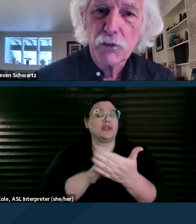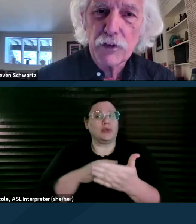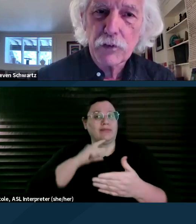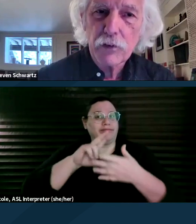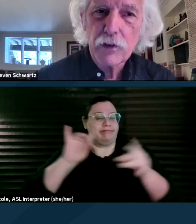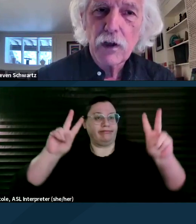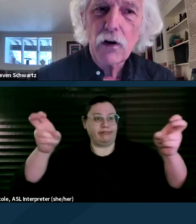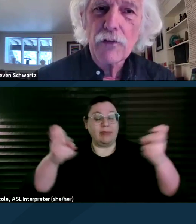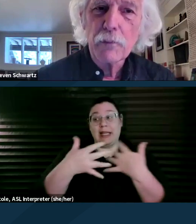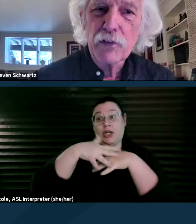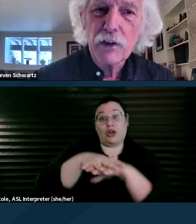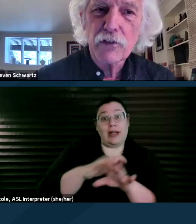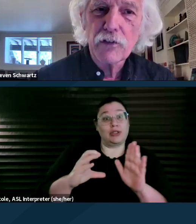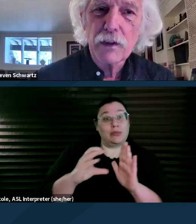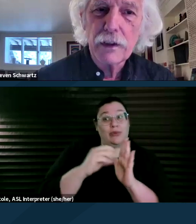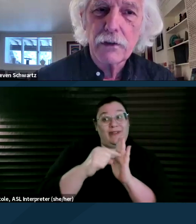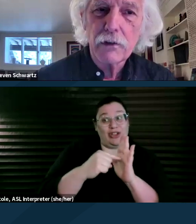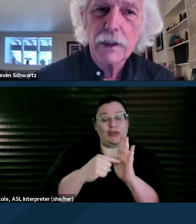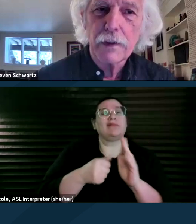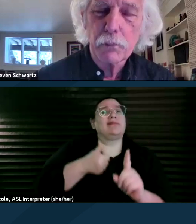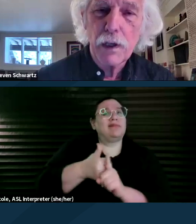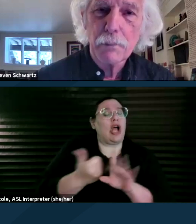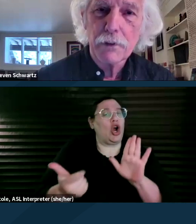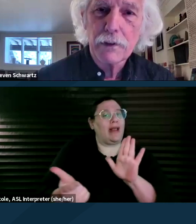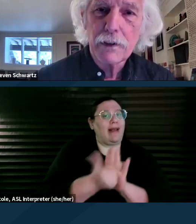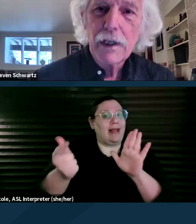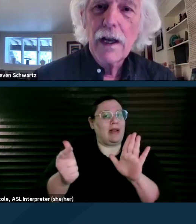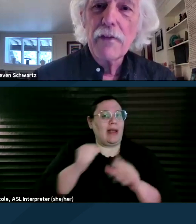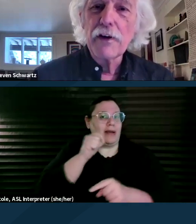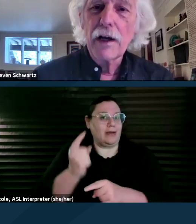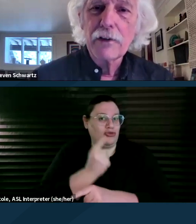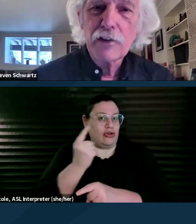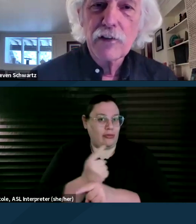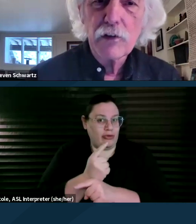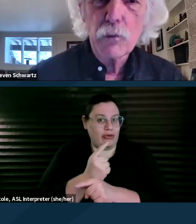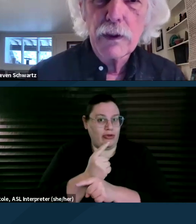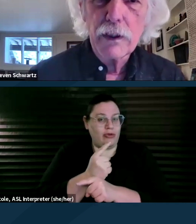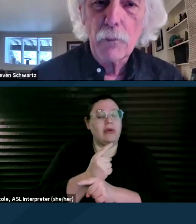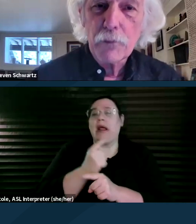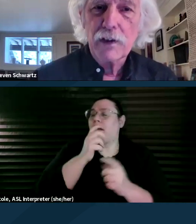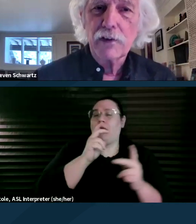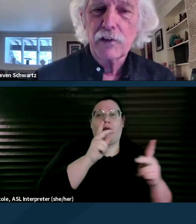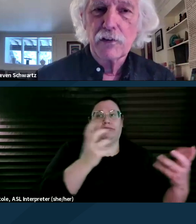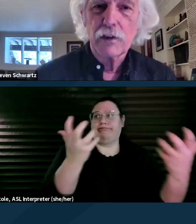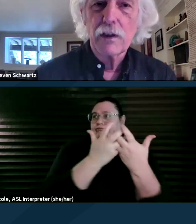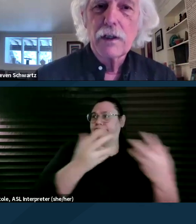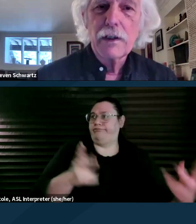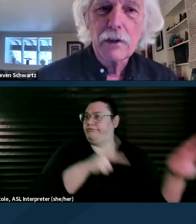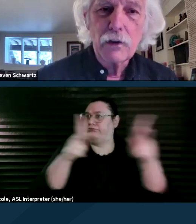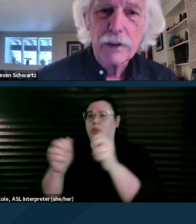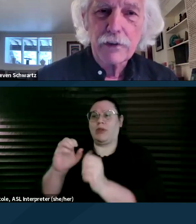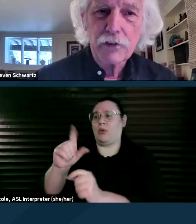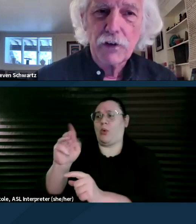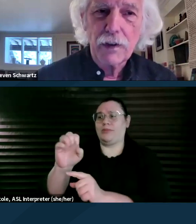integration provisions are themselves illegal and improper, and they're not consistent with the Olmstead decision